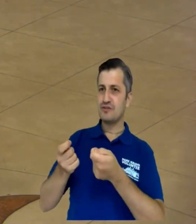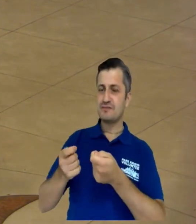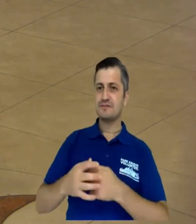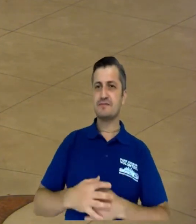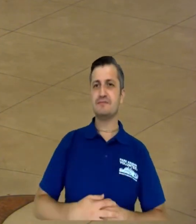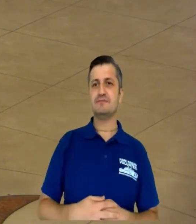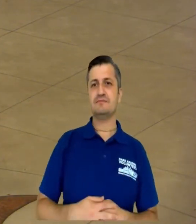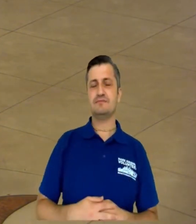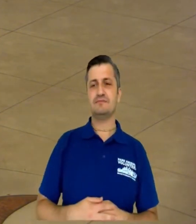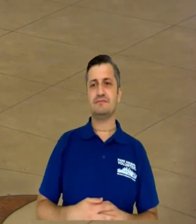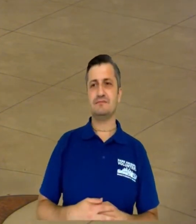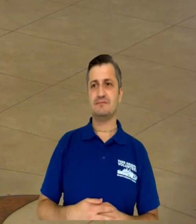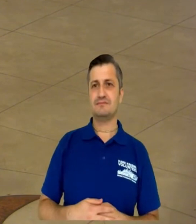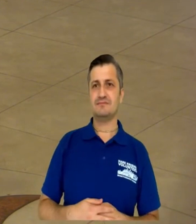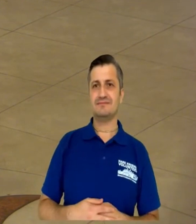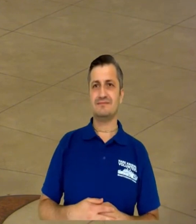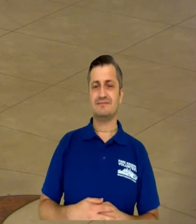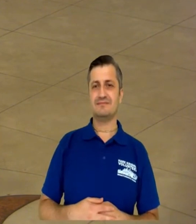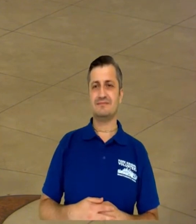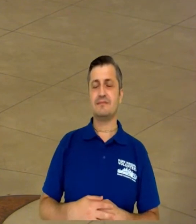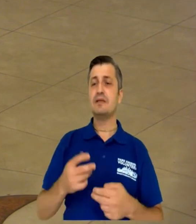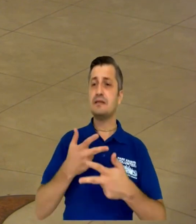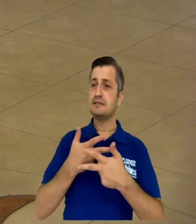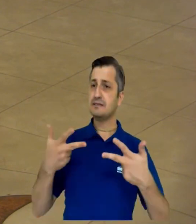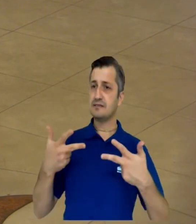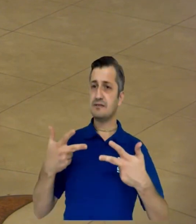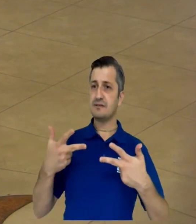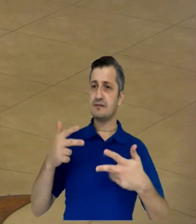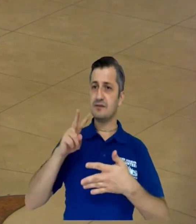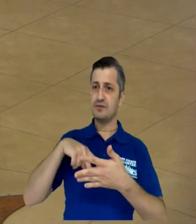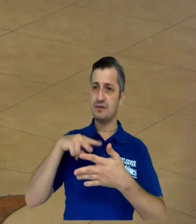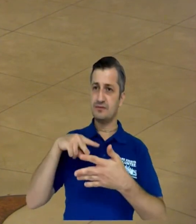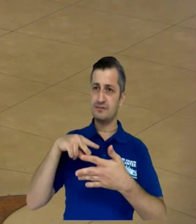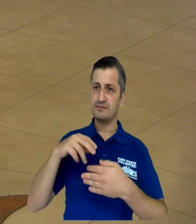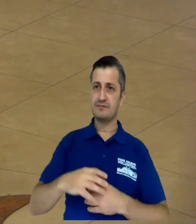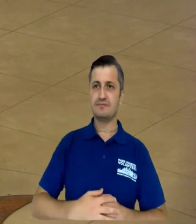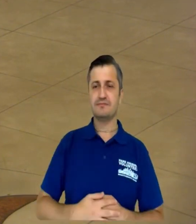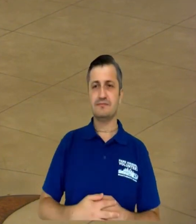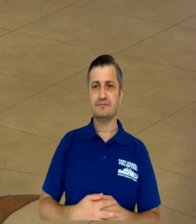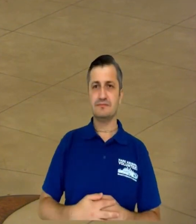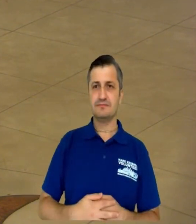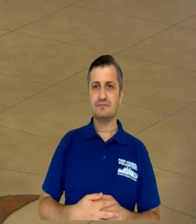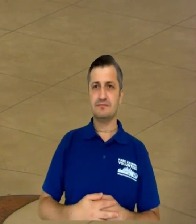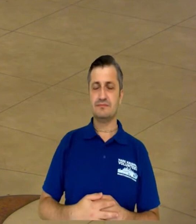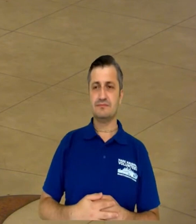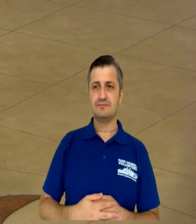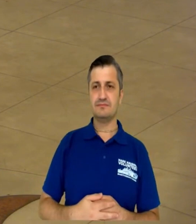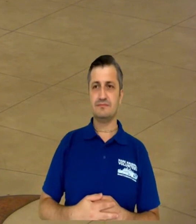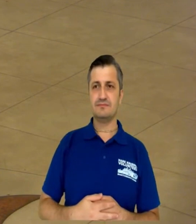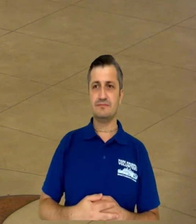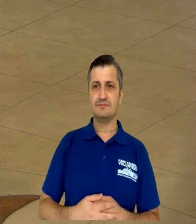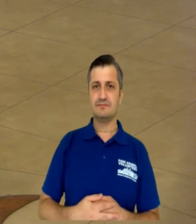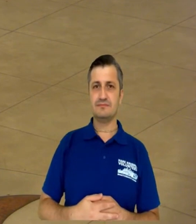Smritit Gnanam Apohanam Cha Vedascha Sarva Ahem Eva Vedyo Vedanta Krit Vedavid Eva